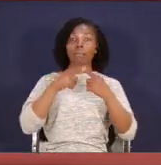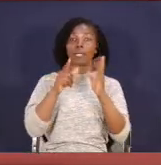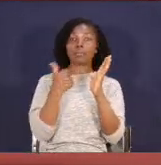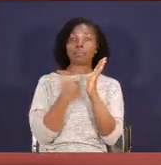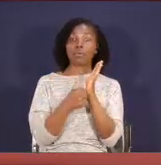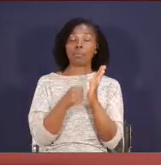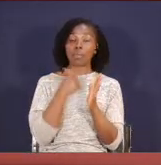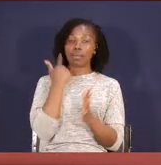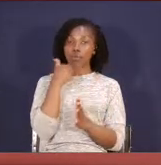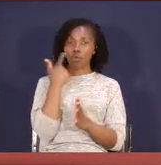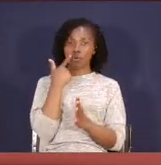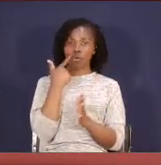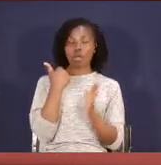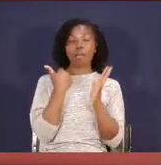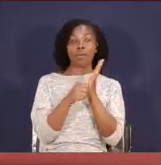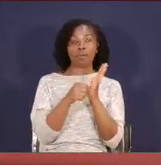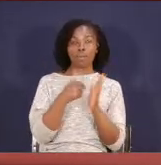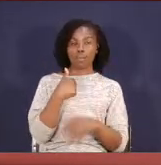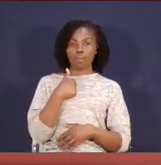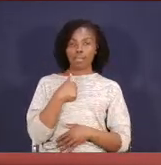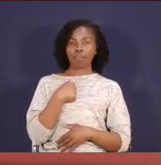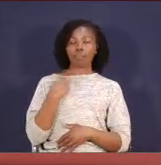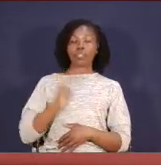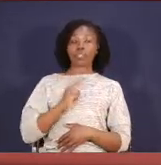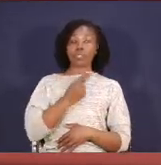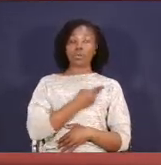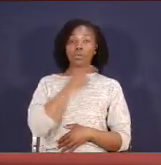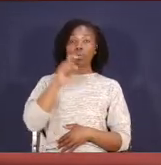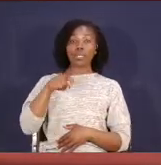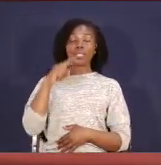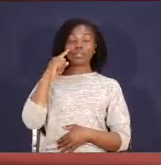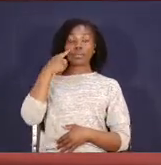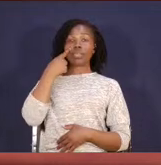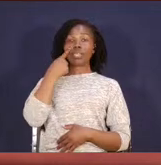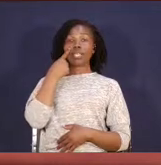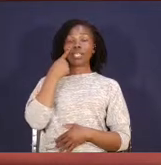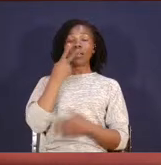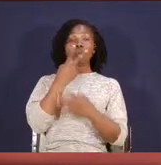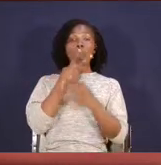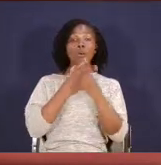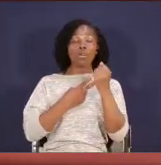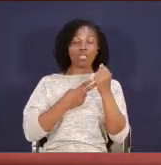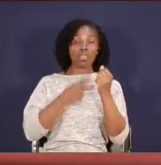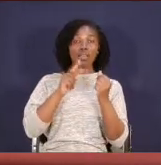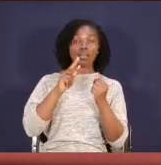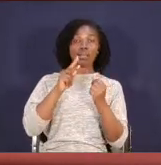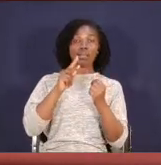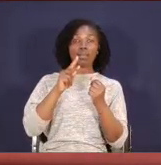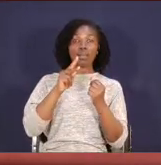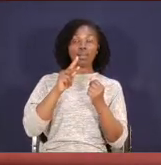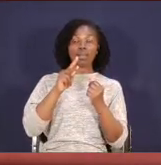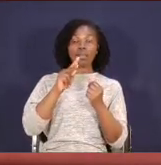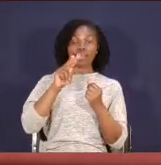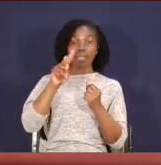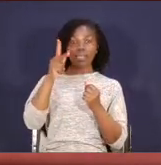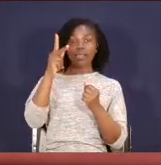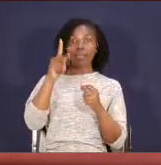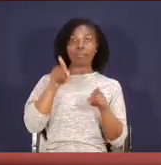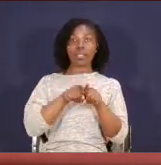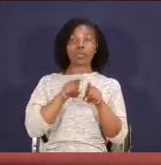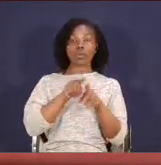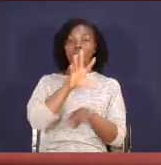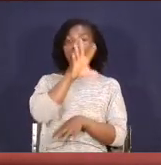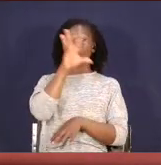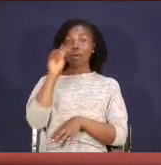And so we need to think as Kenyans and also Africans, from the passage I shared, what is it God has given us? How do we bring it to